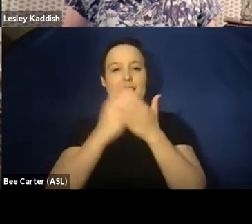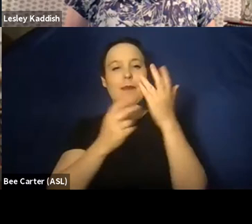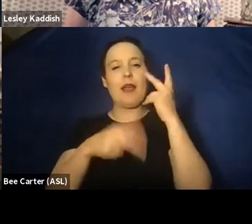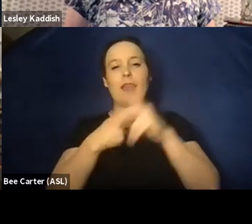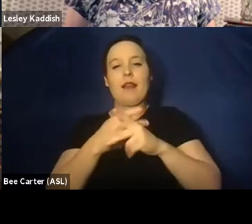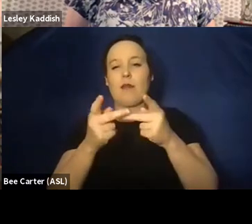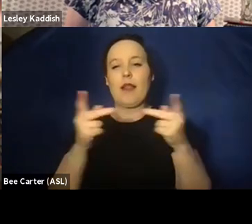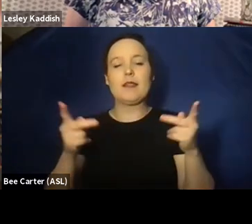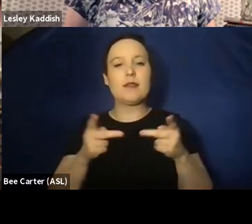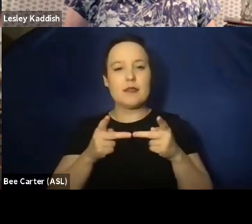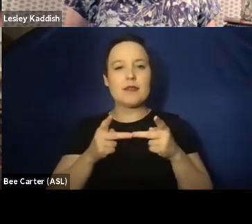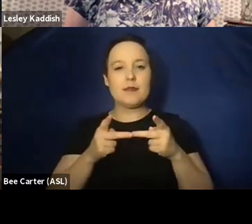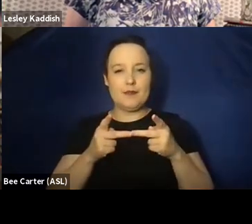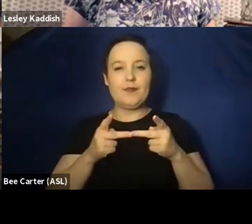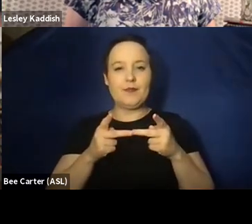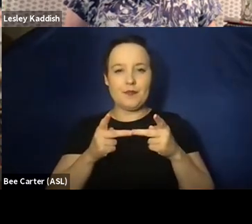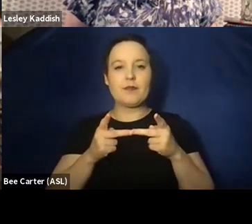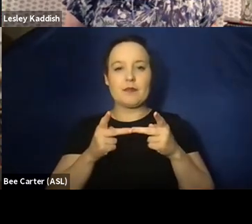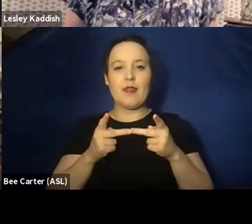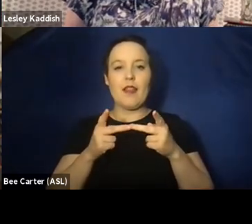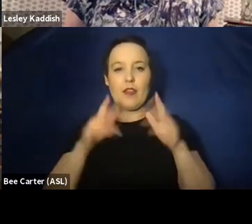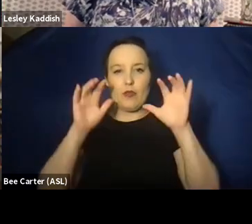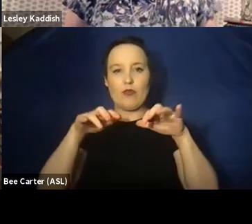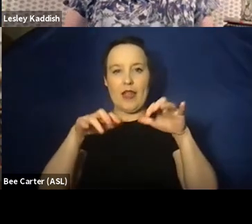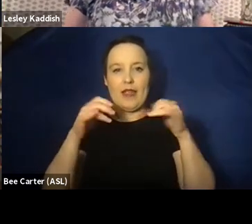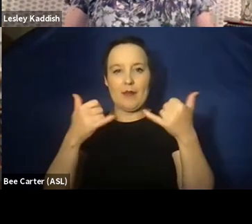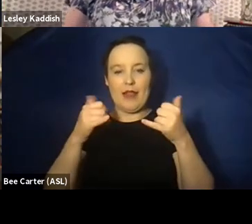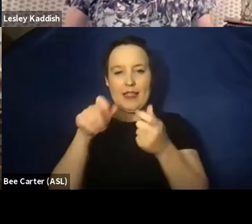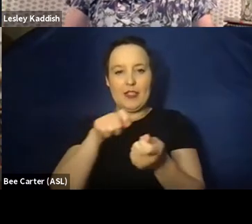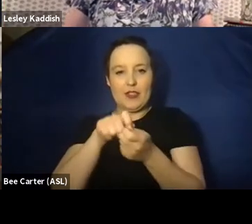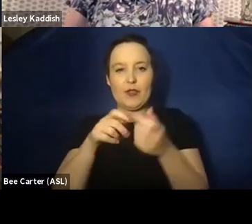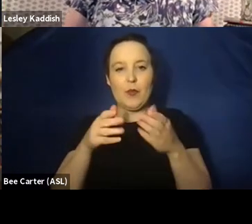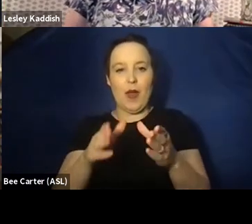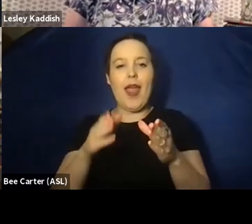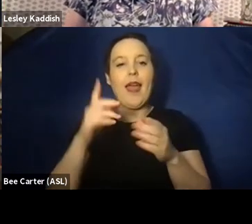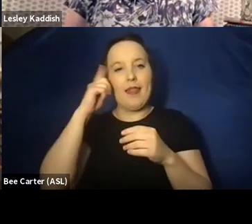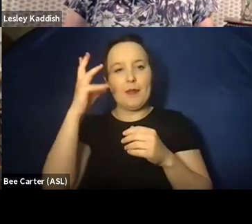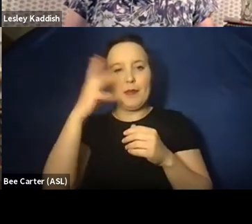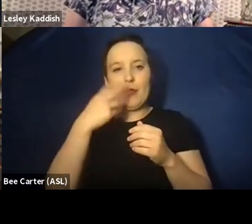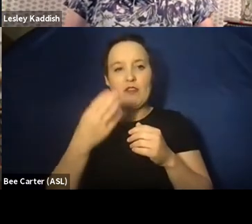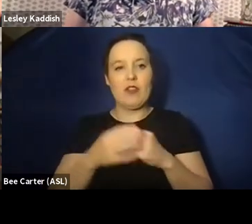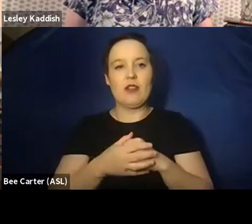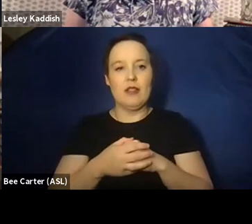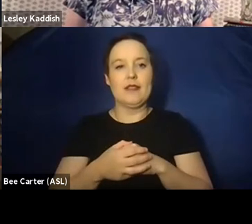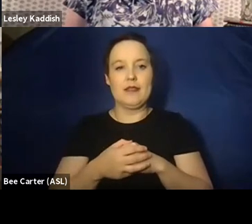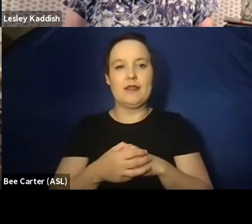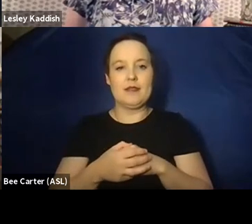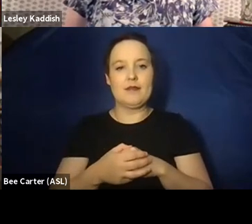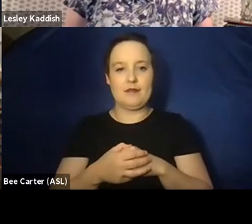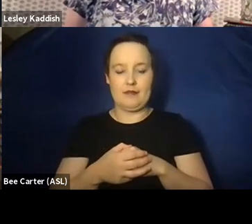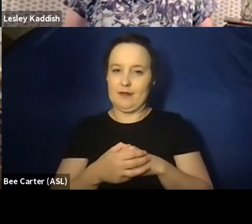place that plays the rain in a certain way, which I think would be so beautiful. So, you know,